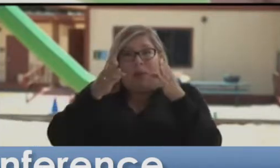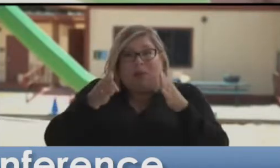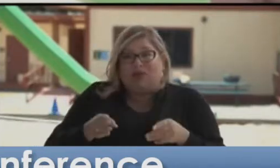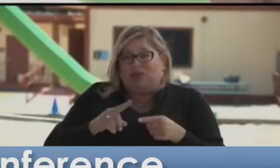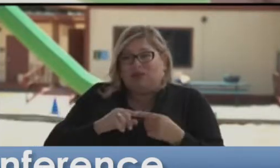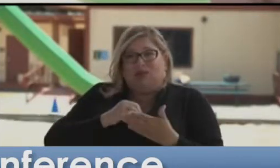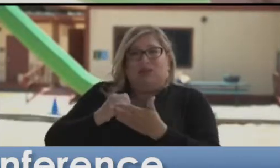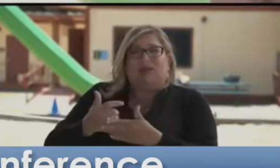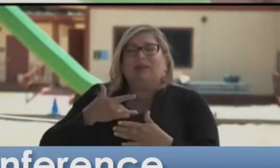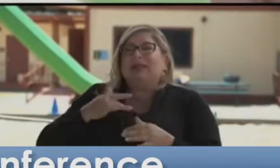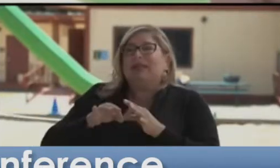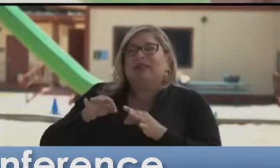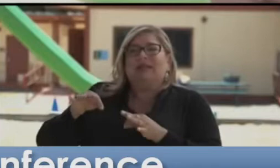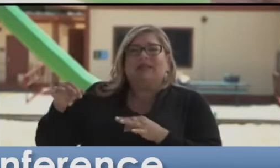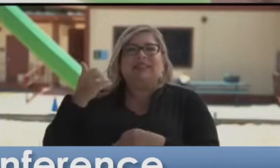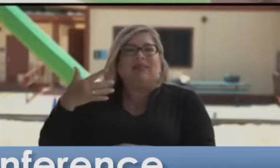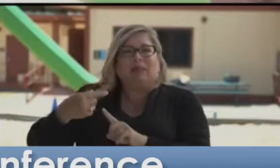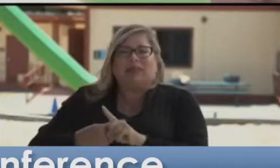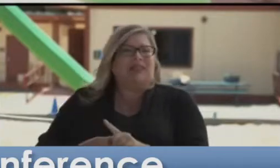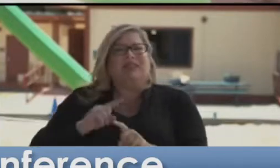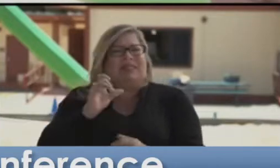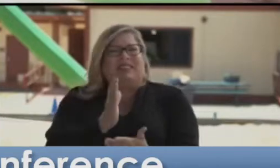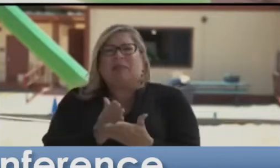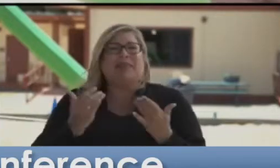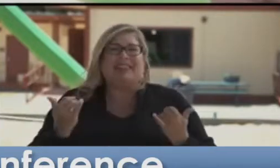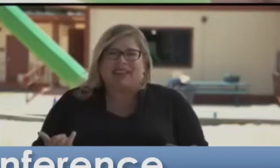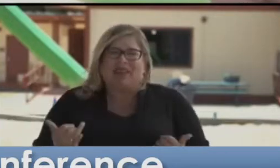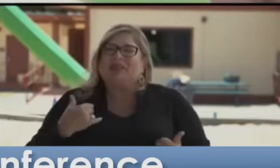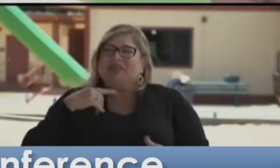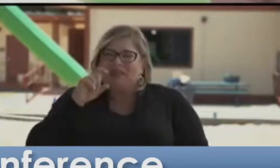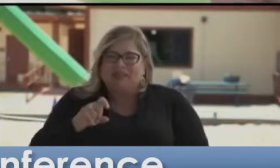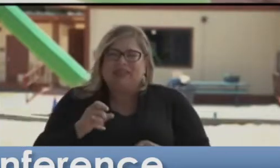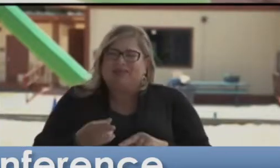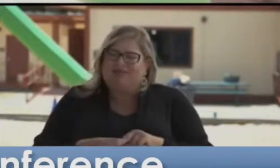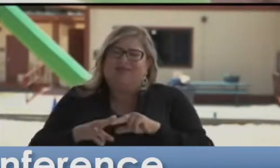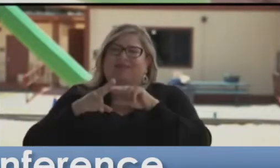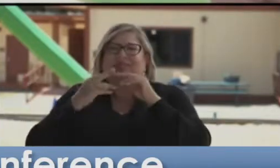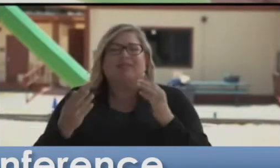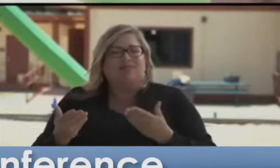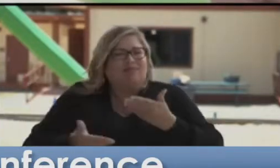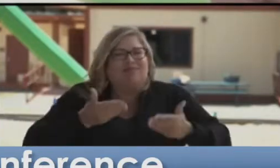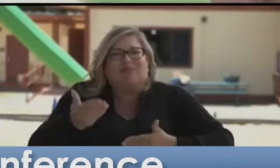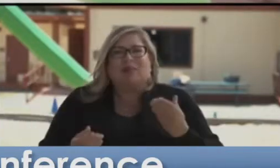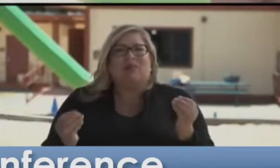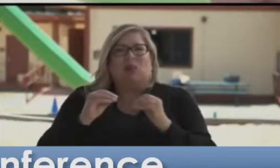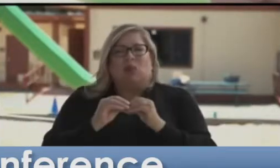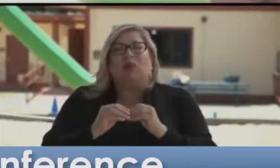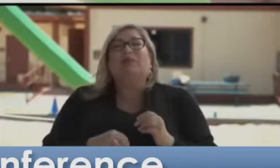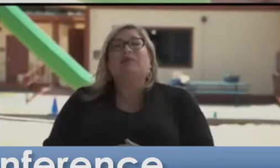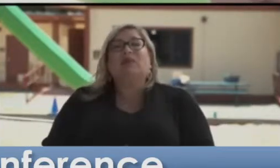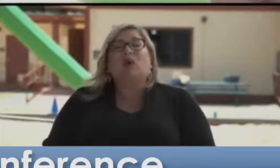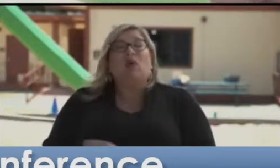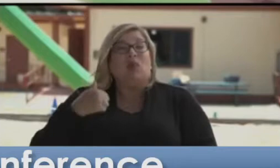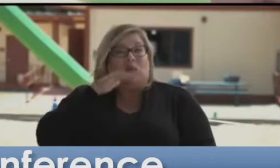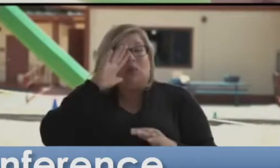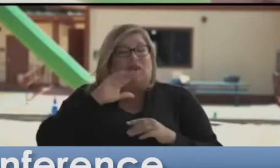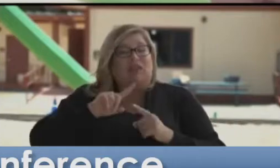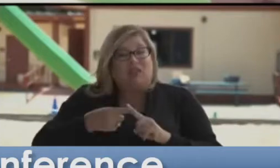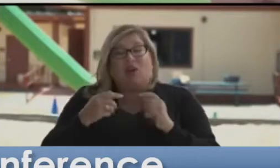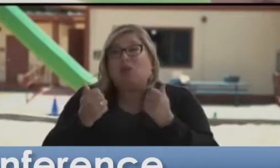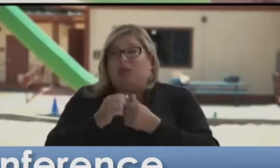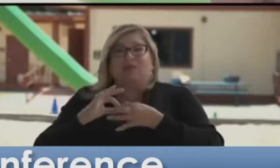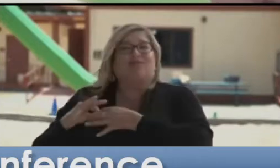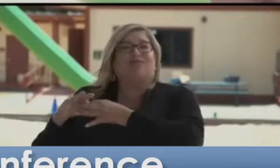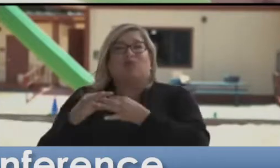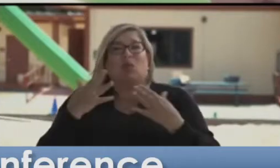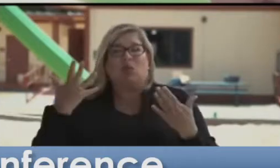end now. We need to make these investments in building up that workforce. So together, starting with a virtual platform that allows us to